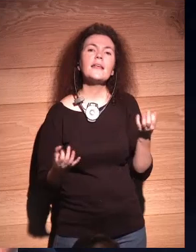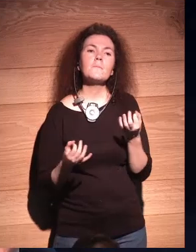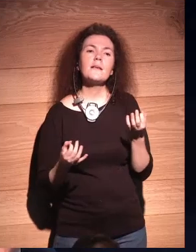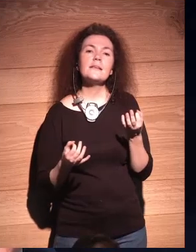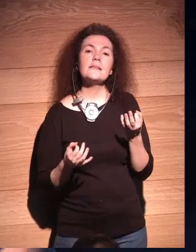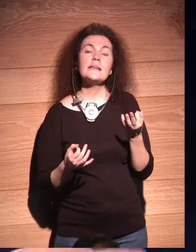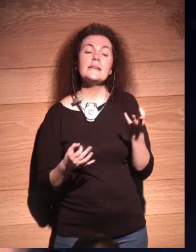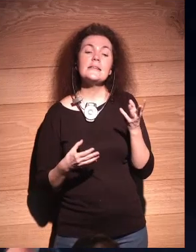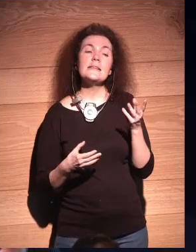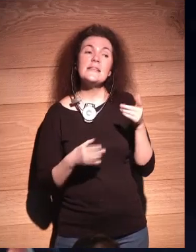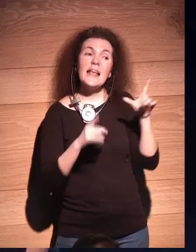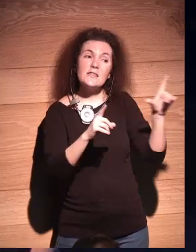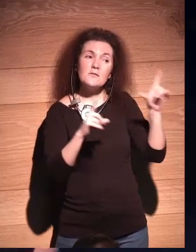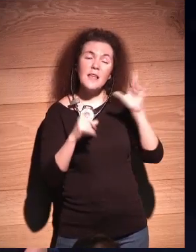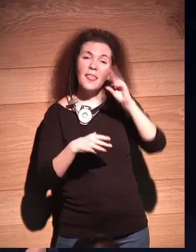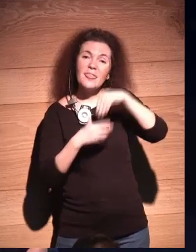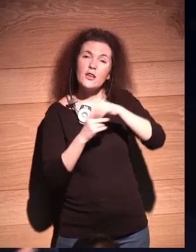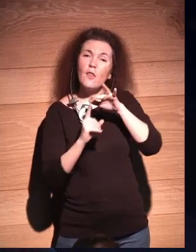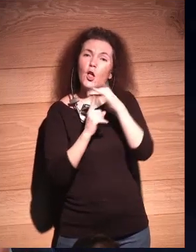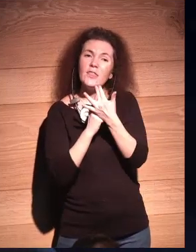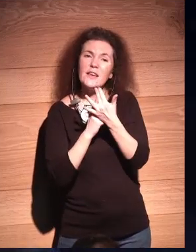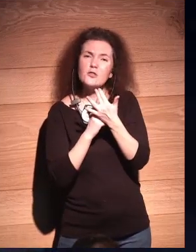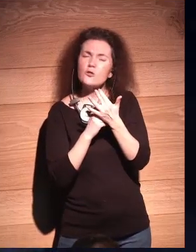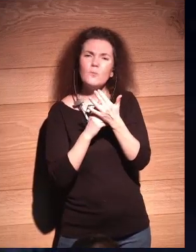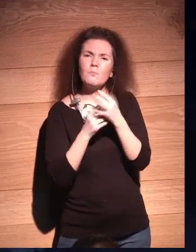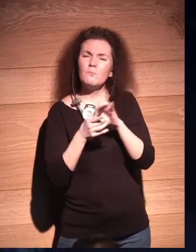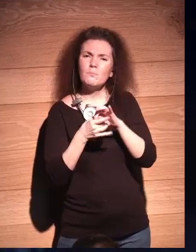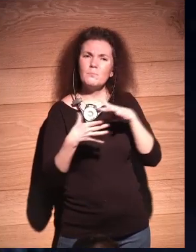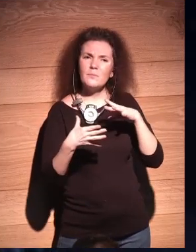except that it's the context of who we are as people, and we're